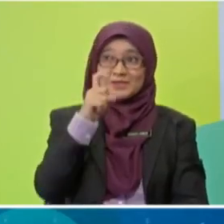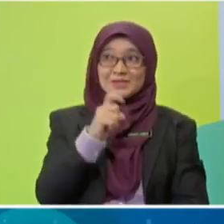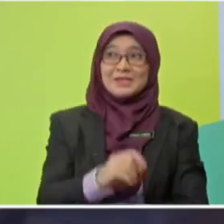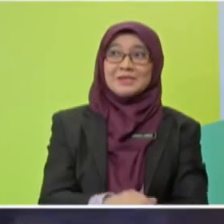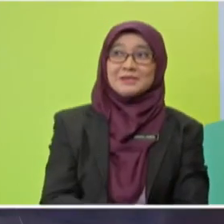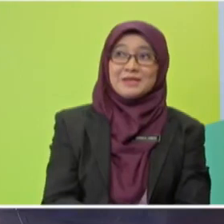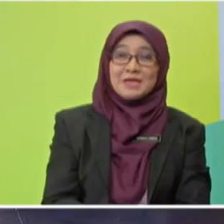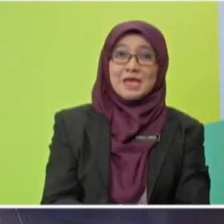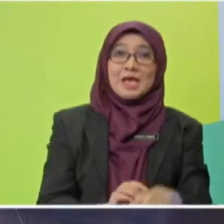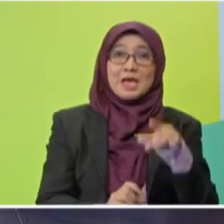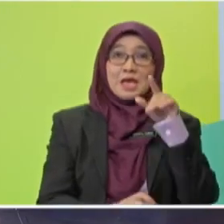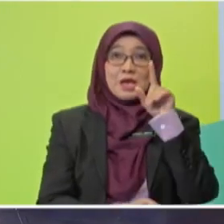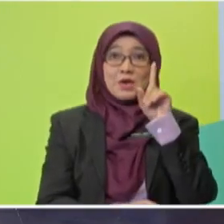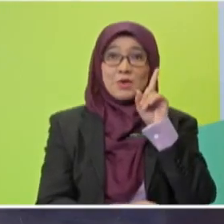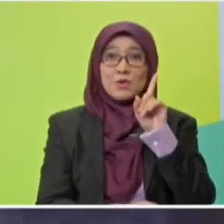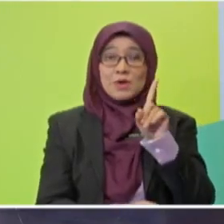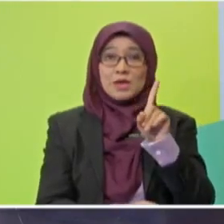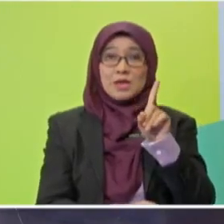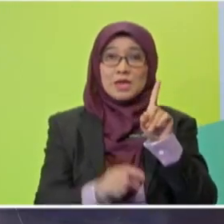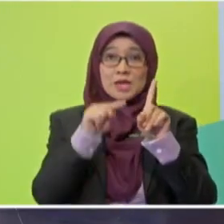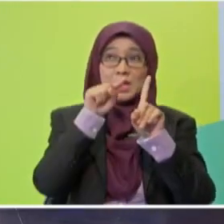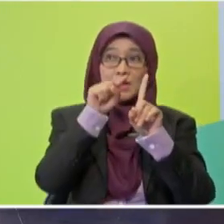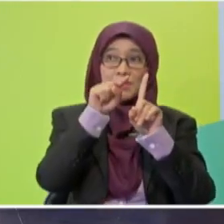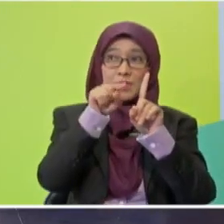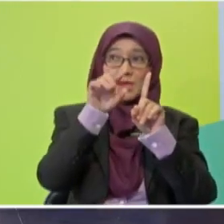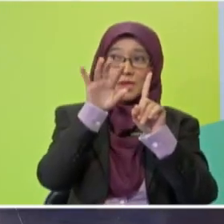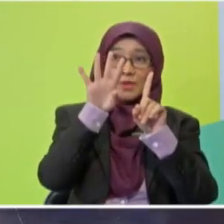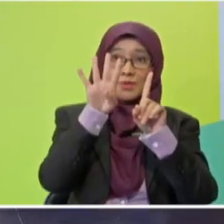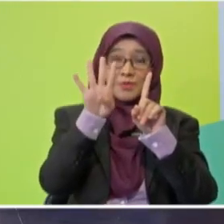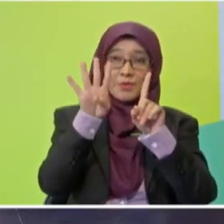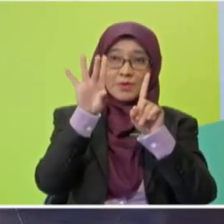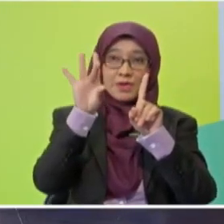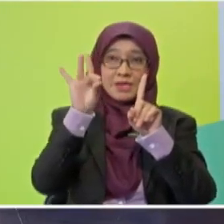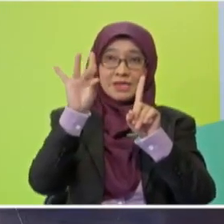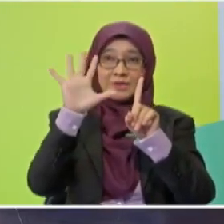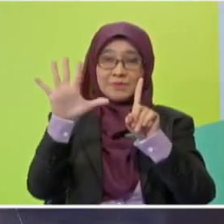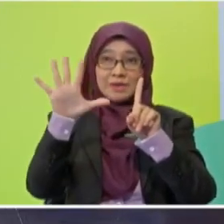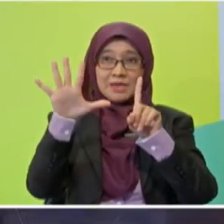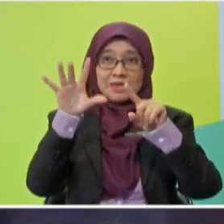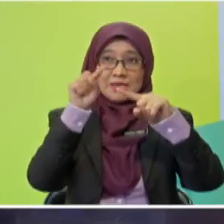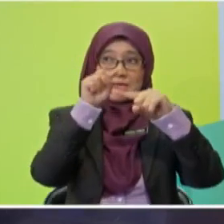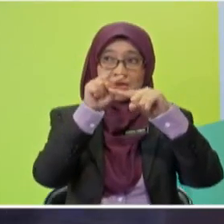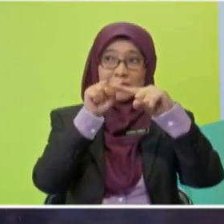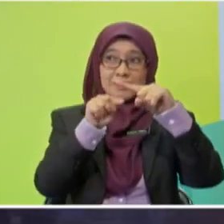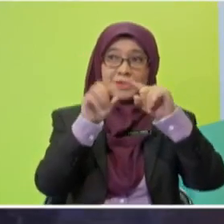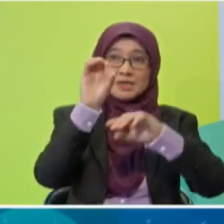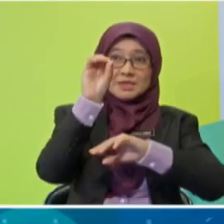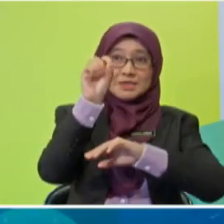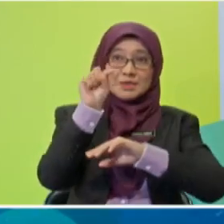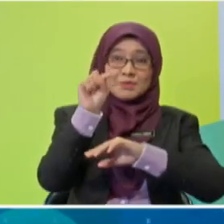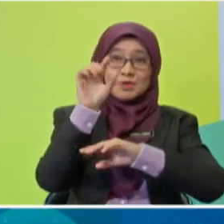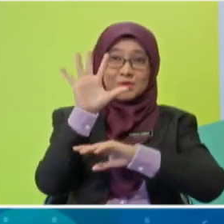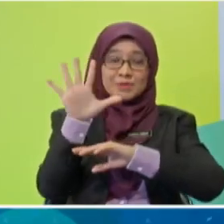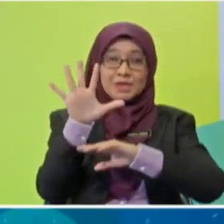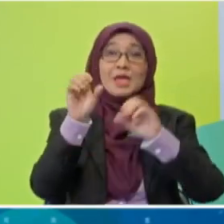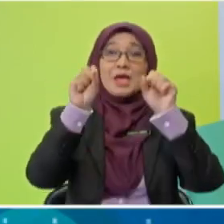Carla wants very quick answers. What is the first question? 1.485 divided by 0.5. You can use your long division